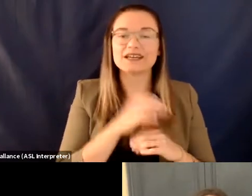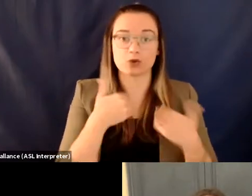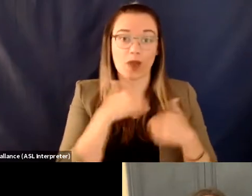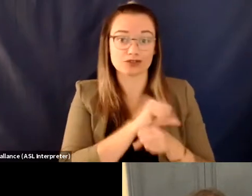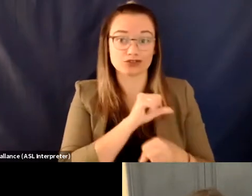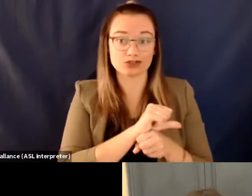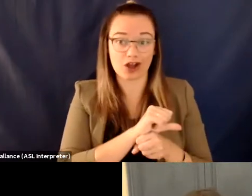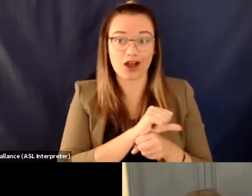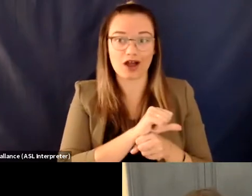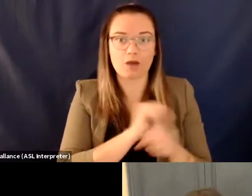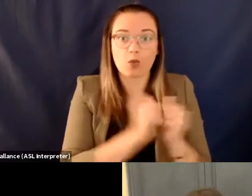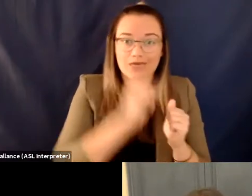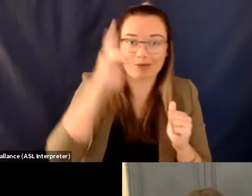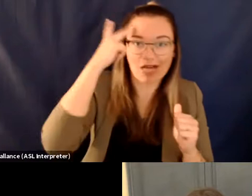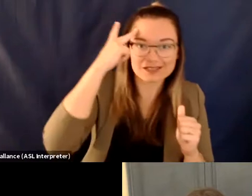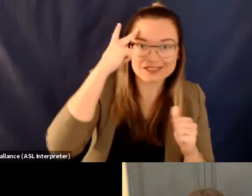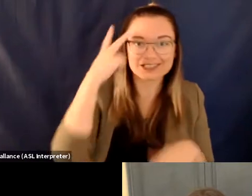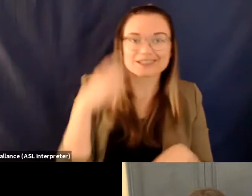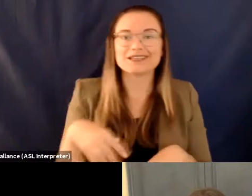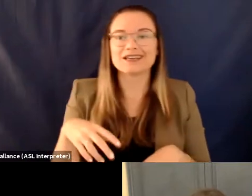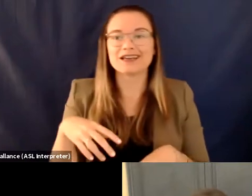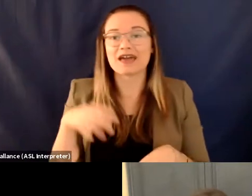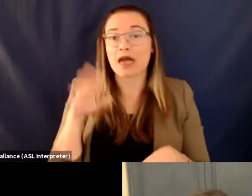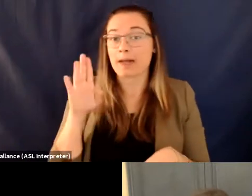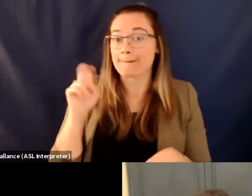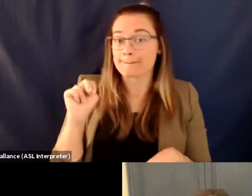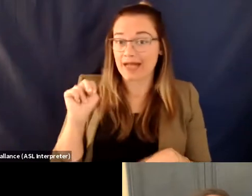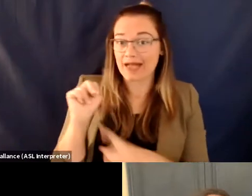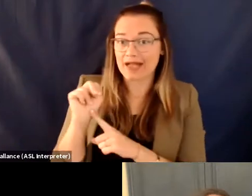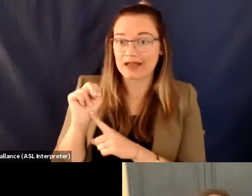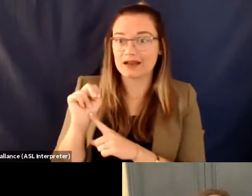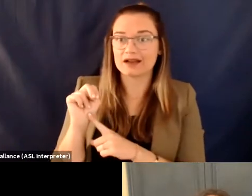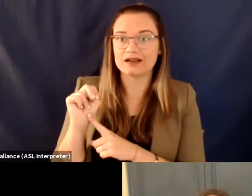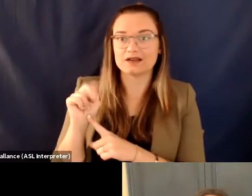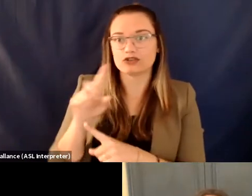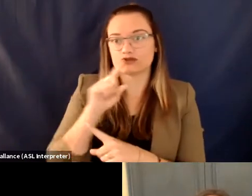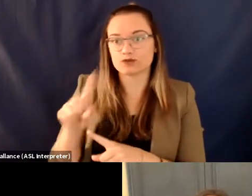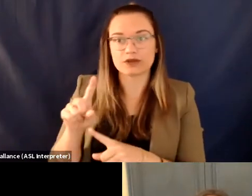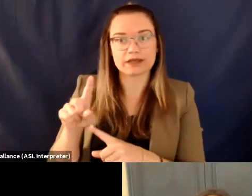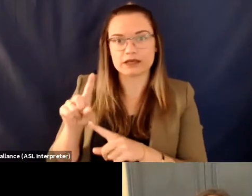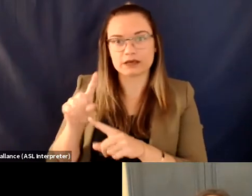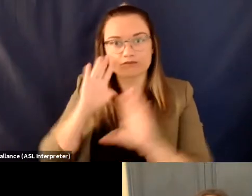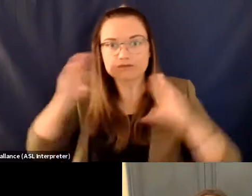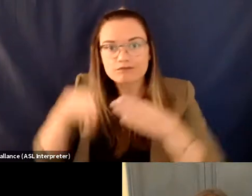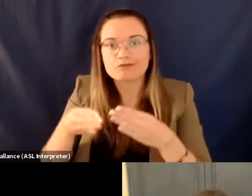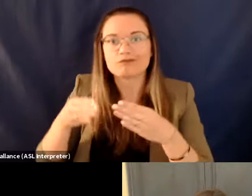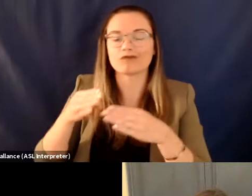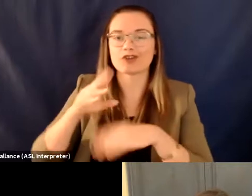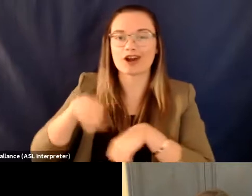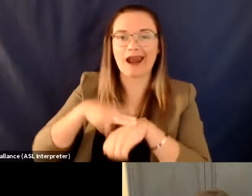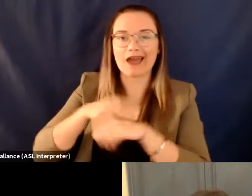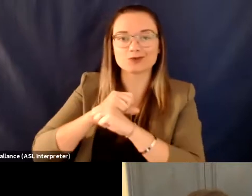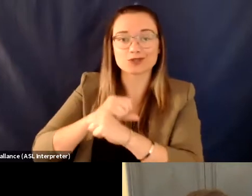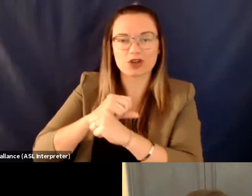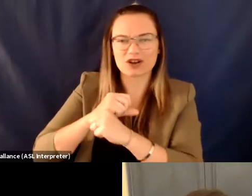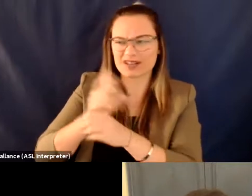in electoral politics. And Ben has doubled down on national security. He's majoring